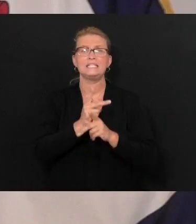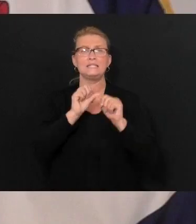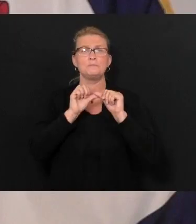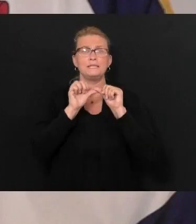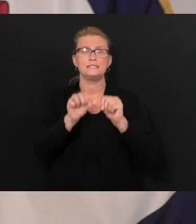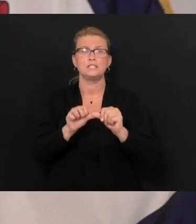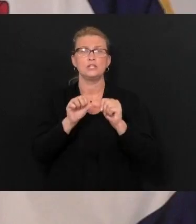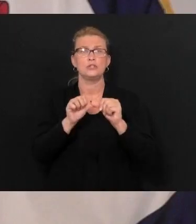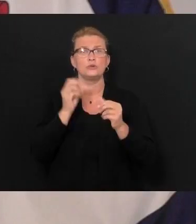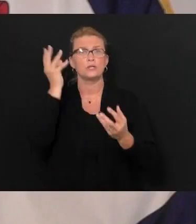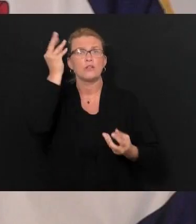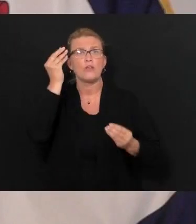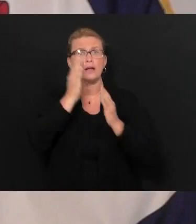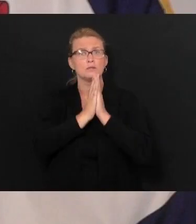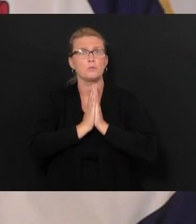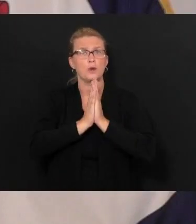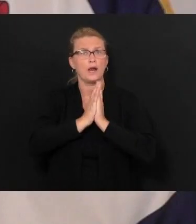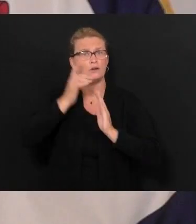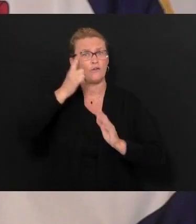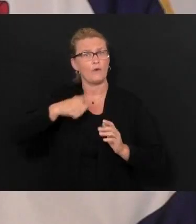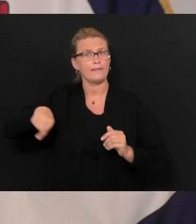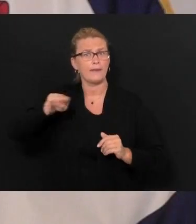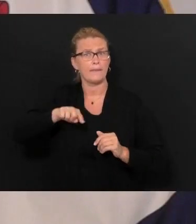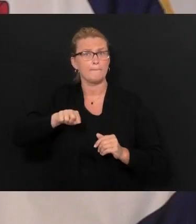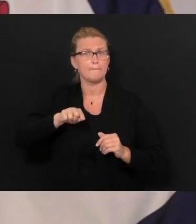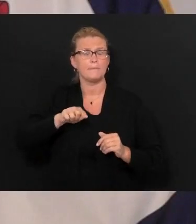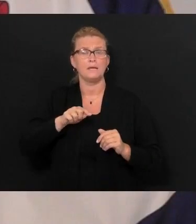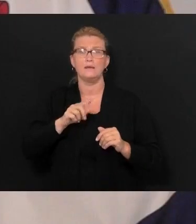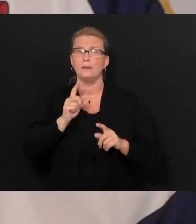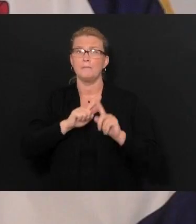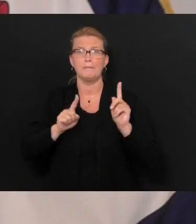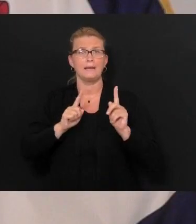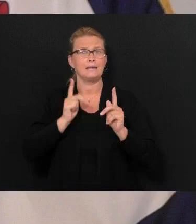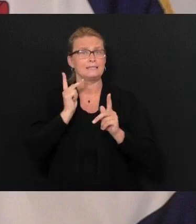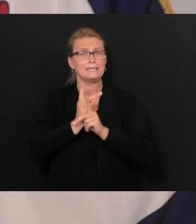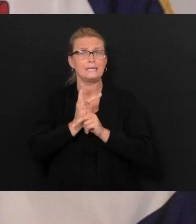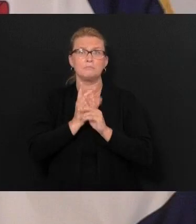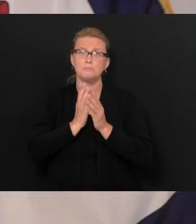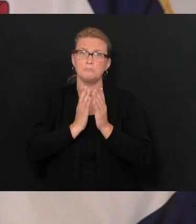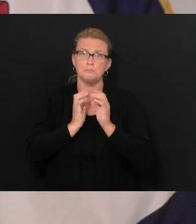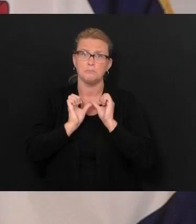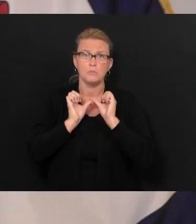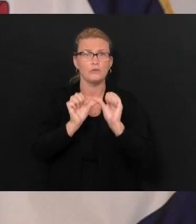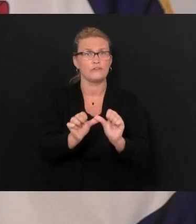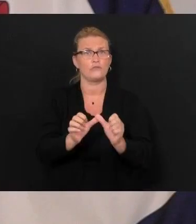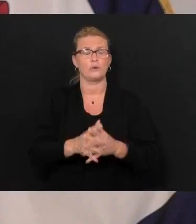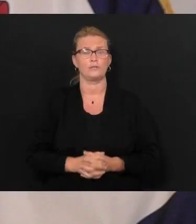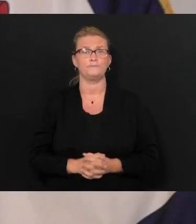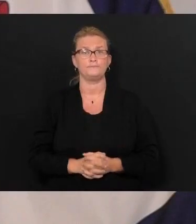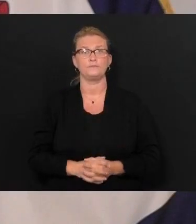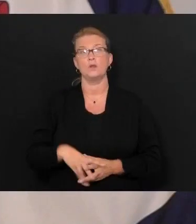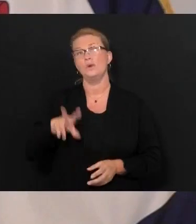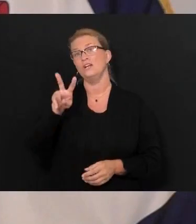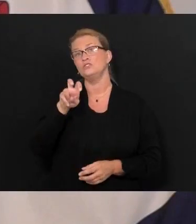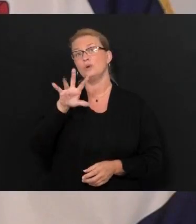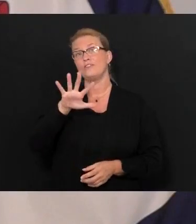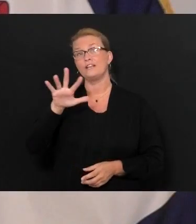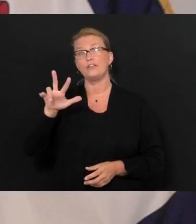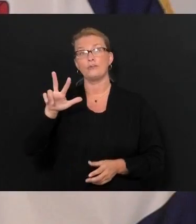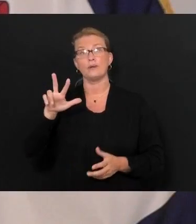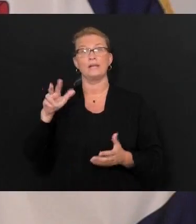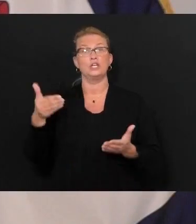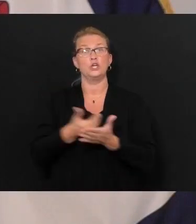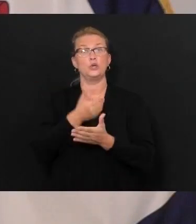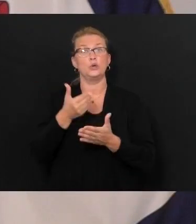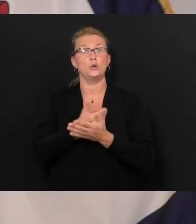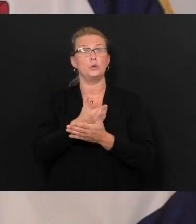prayers, and we have no choice but to keep moving forward. We had 253 new cases in the